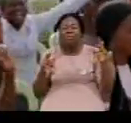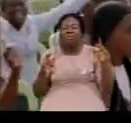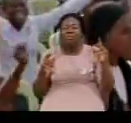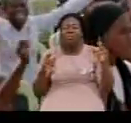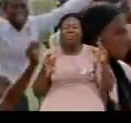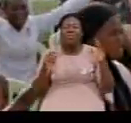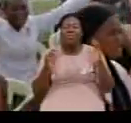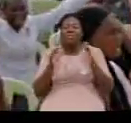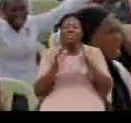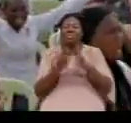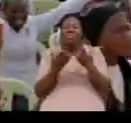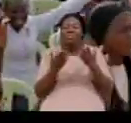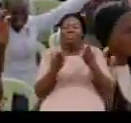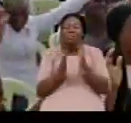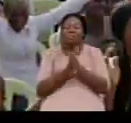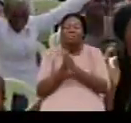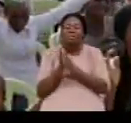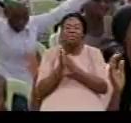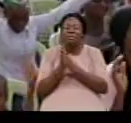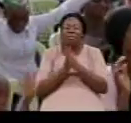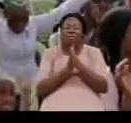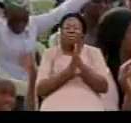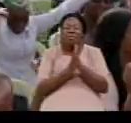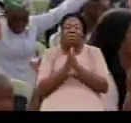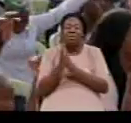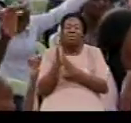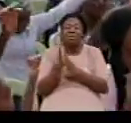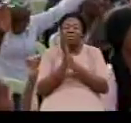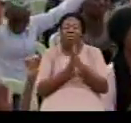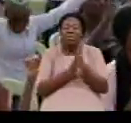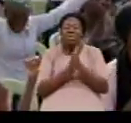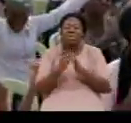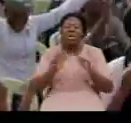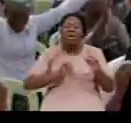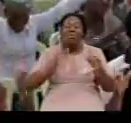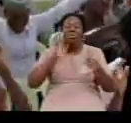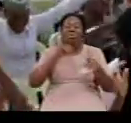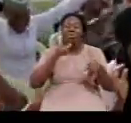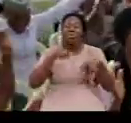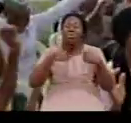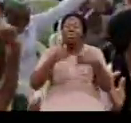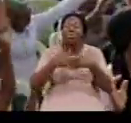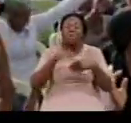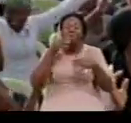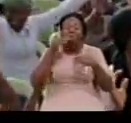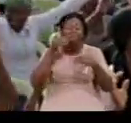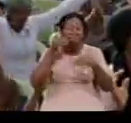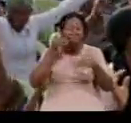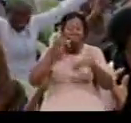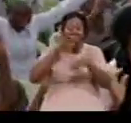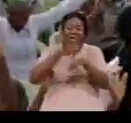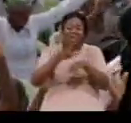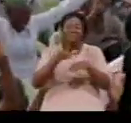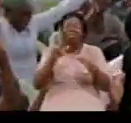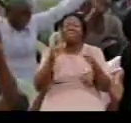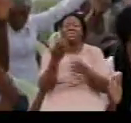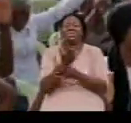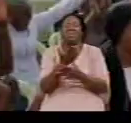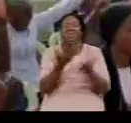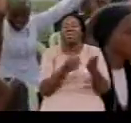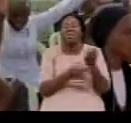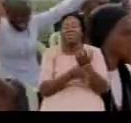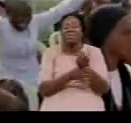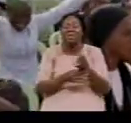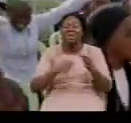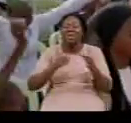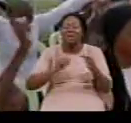mouth and tell the Lord, I will not go, you will not go home empty handed. You must not go home empty handed. You will not